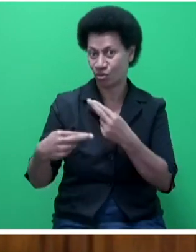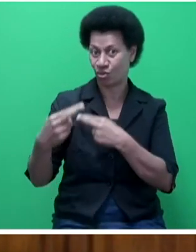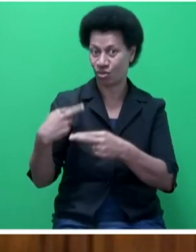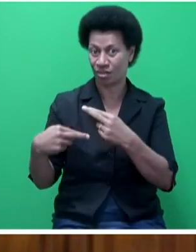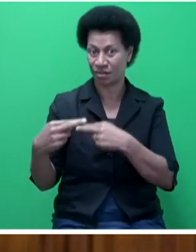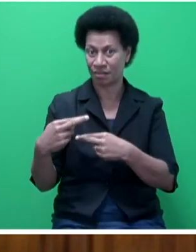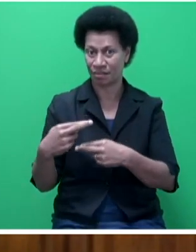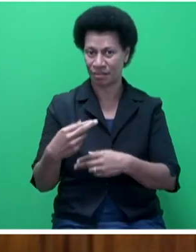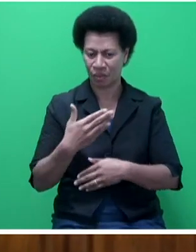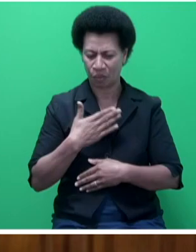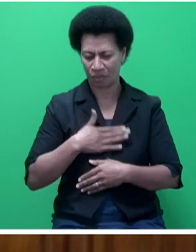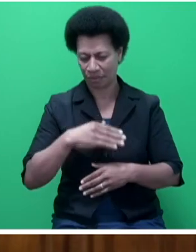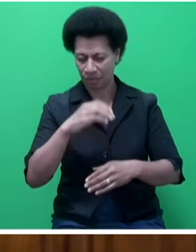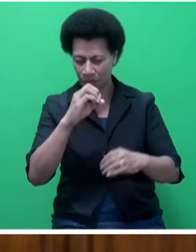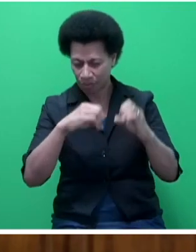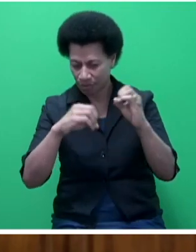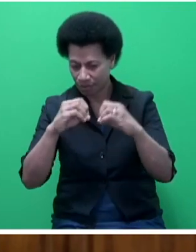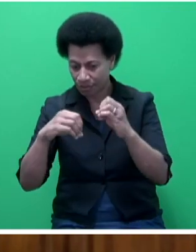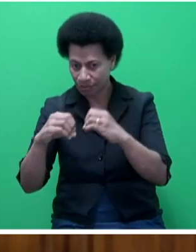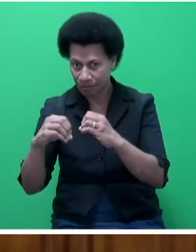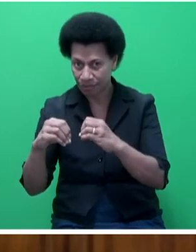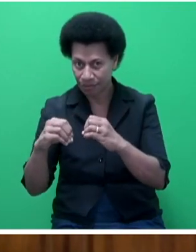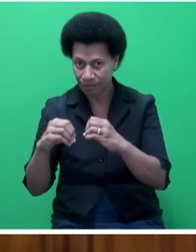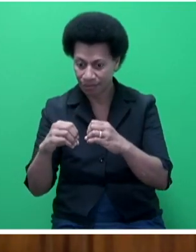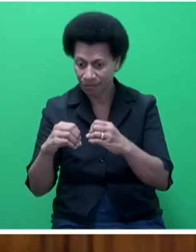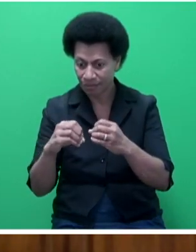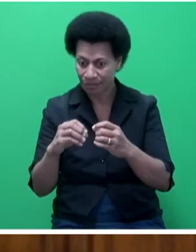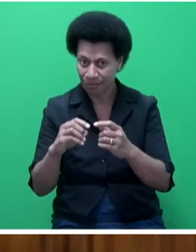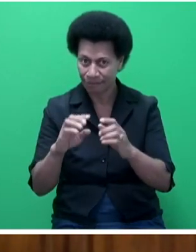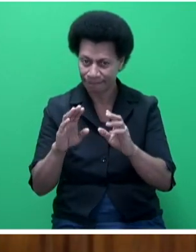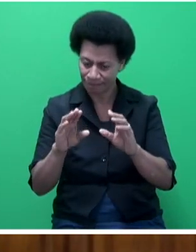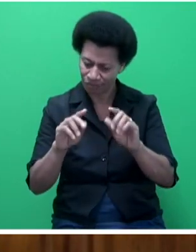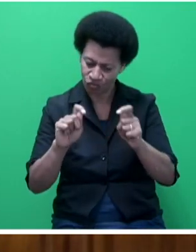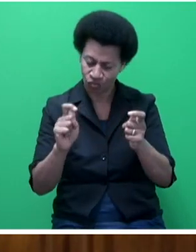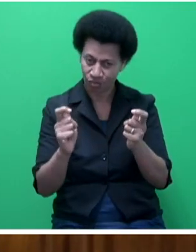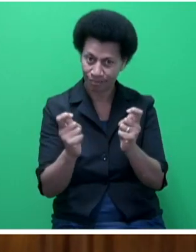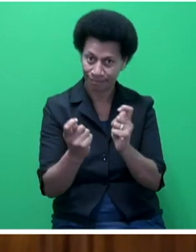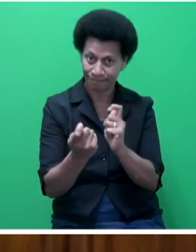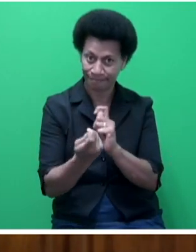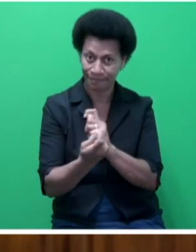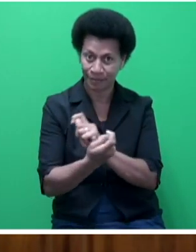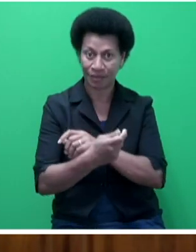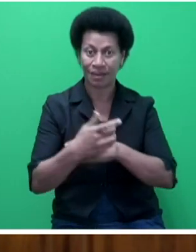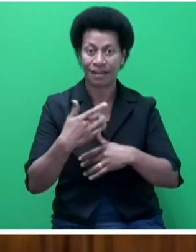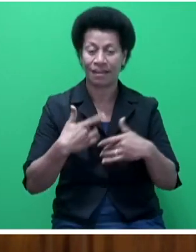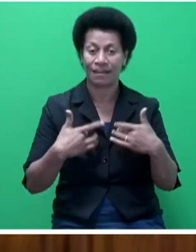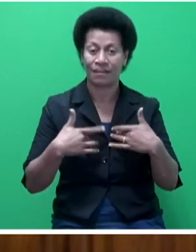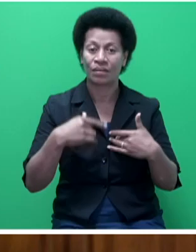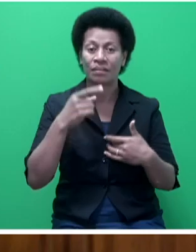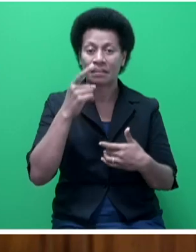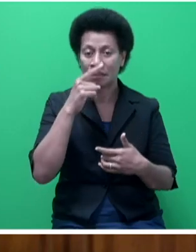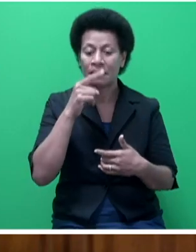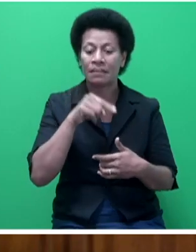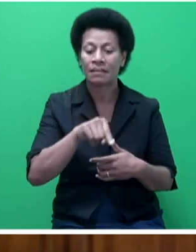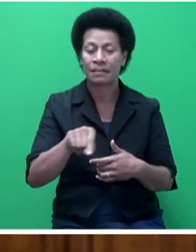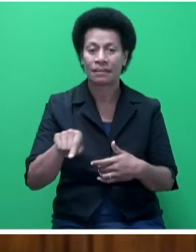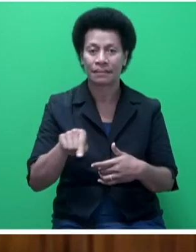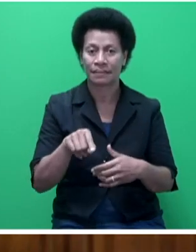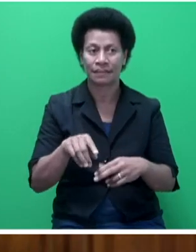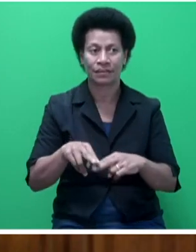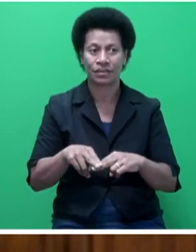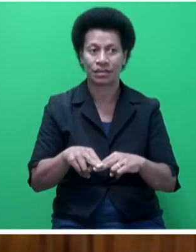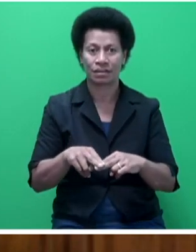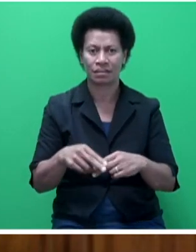some observations that have molded the lives of citizens of this country. Mr. Speaker said, I was very